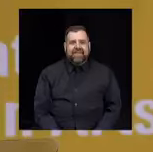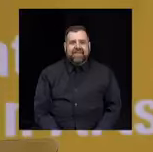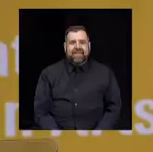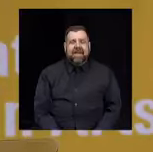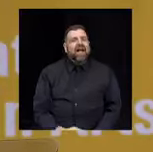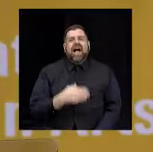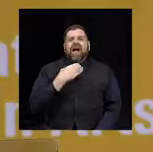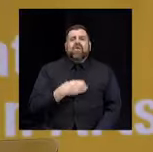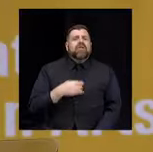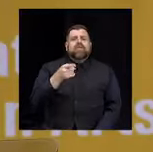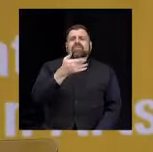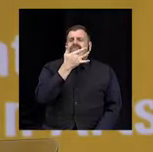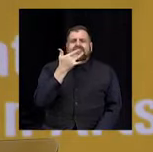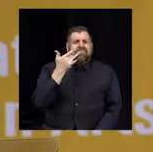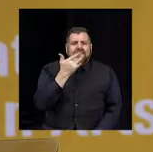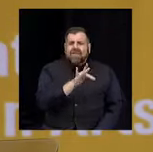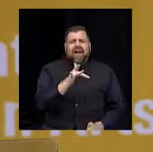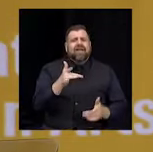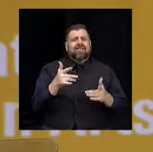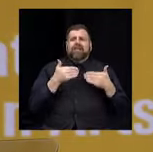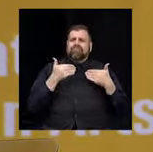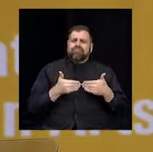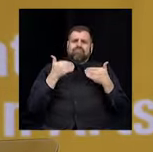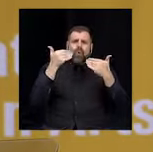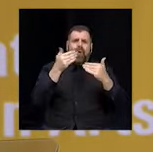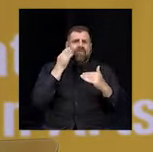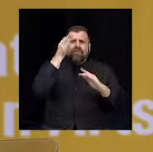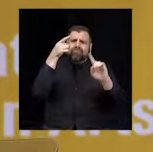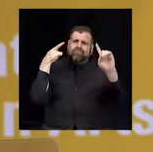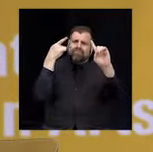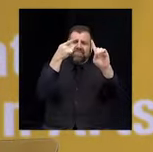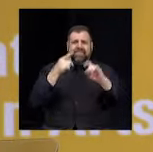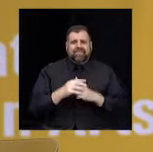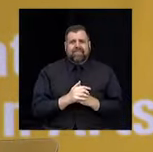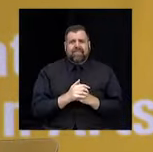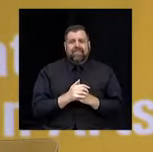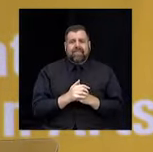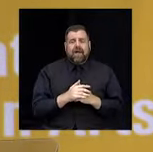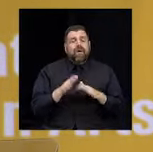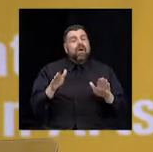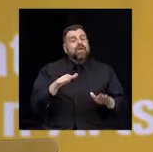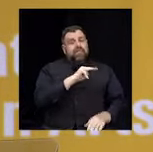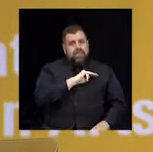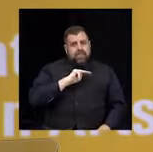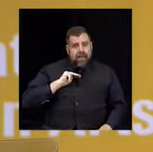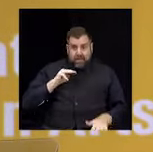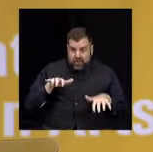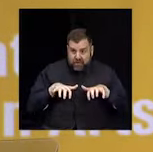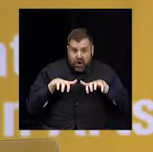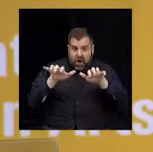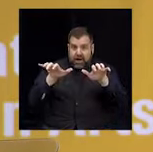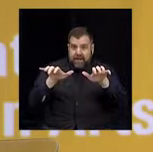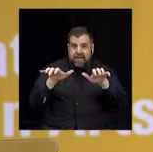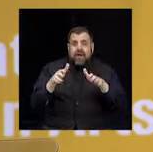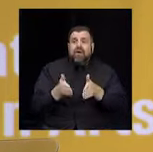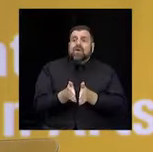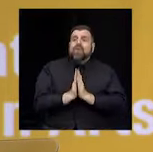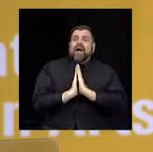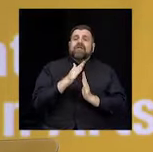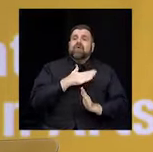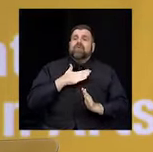I wish you the best of luck as you move on to your future goals. The members of the audience are asked to remain